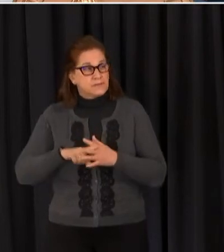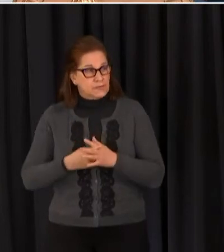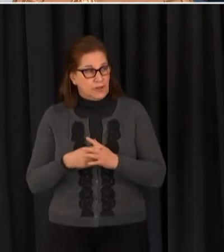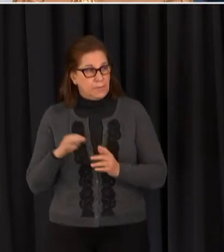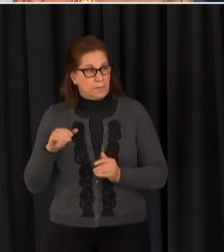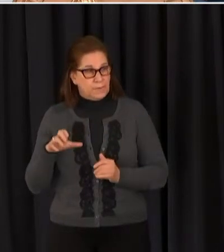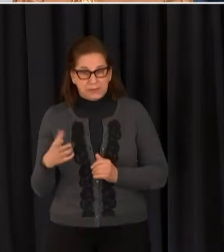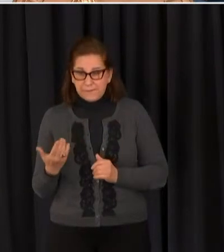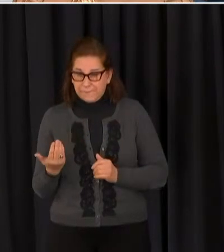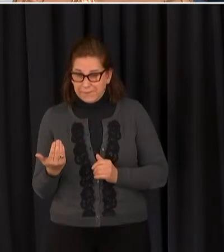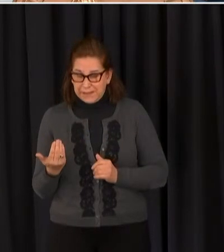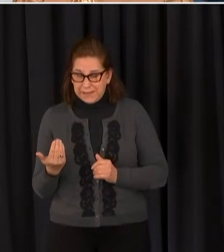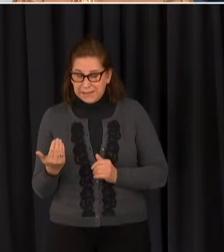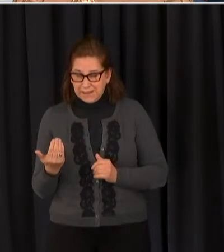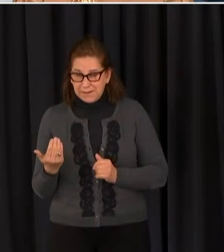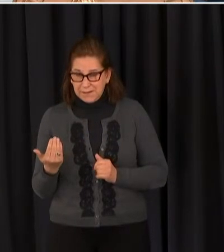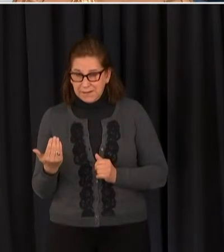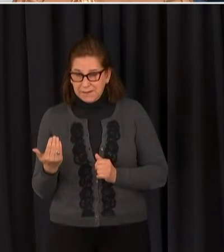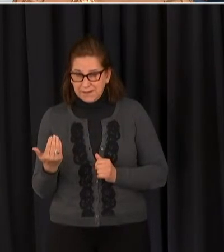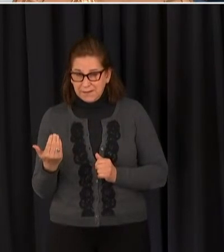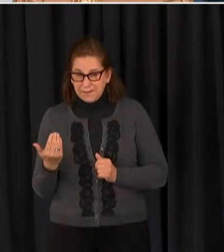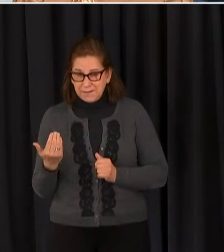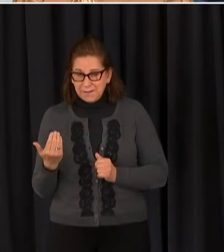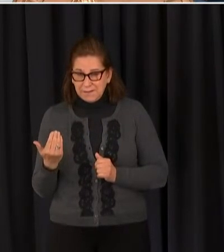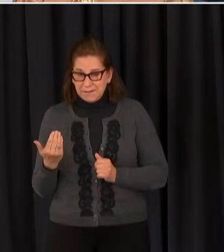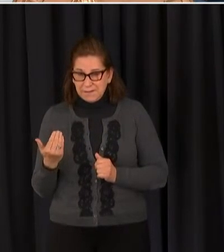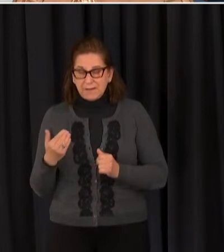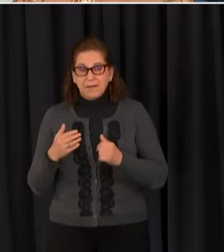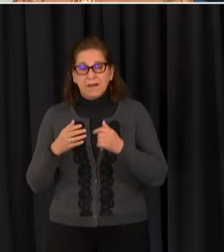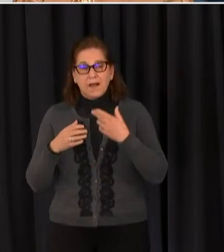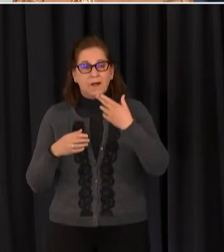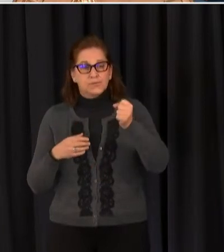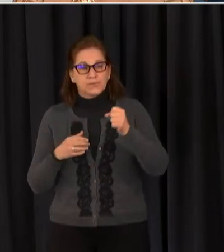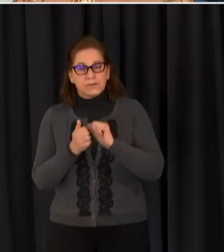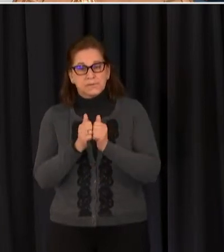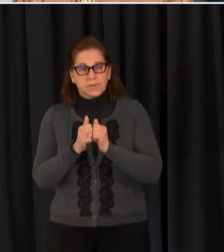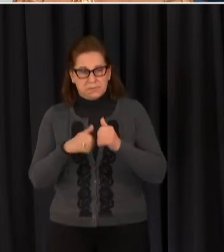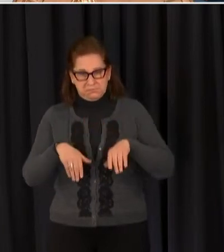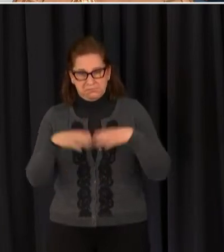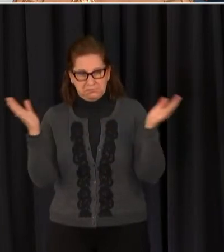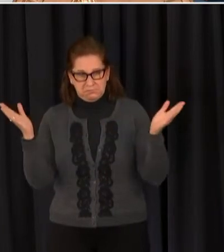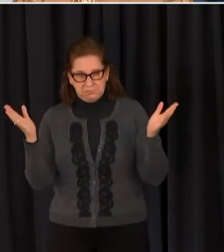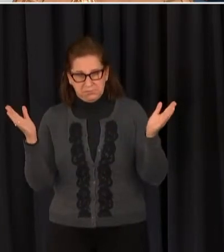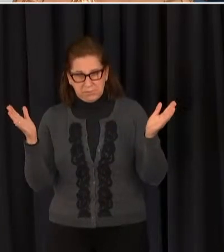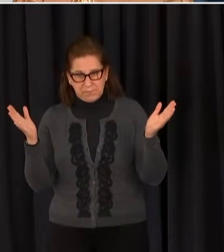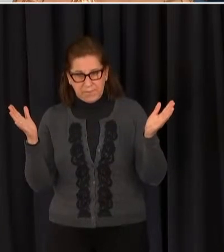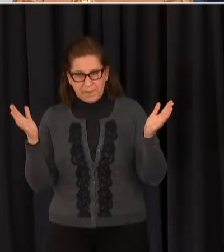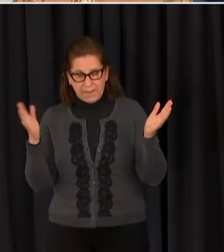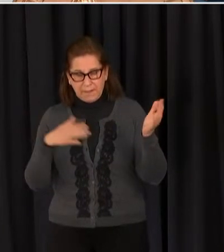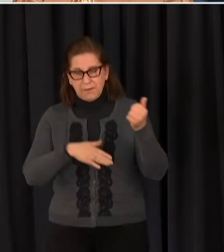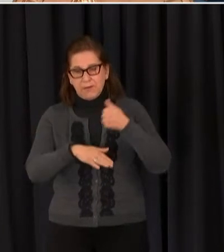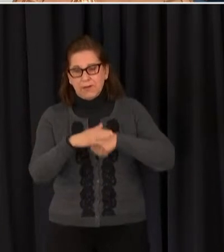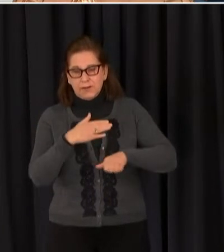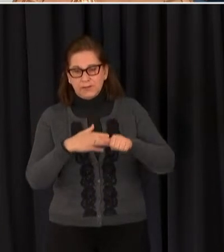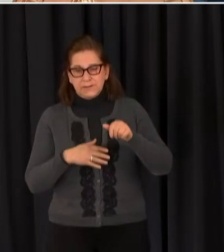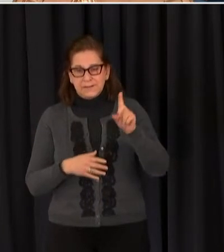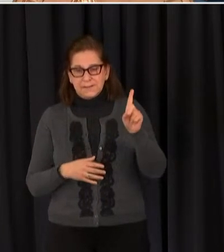today, some high school sports can resume under the DC SAA